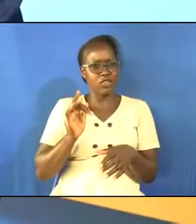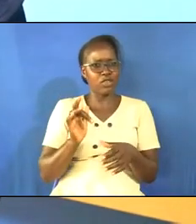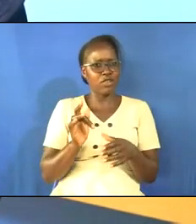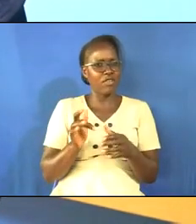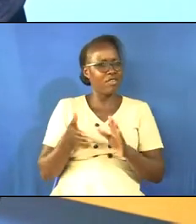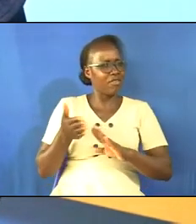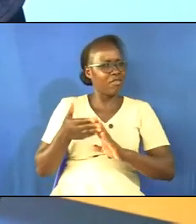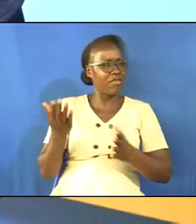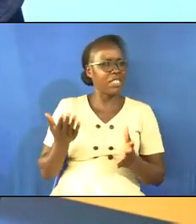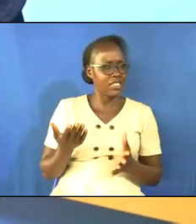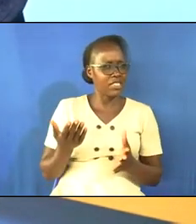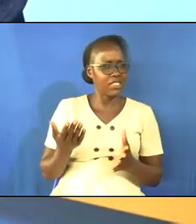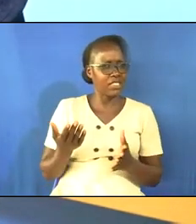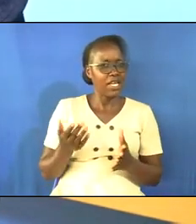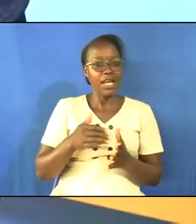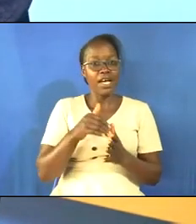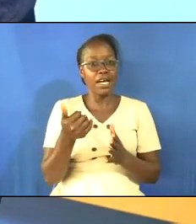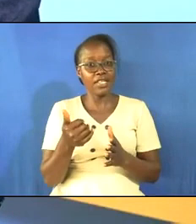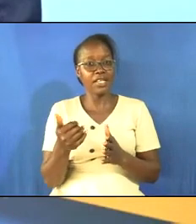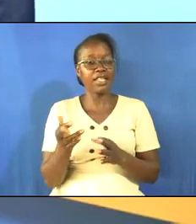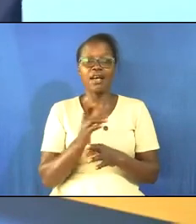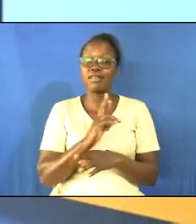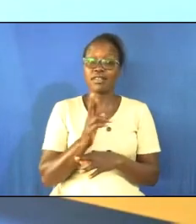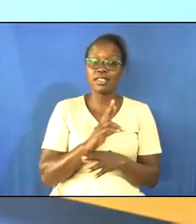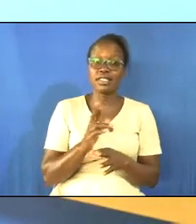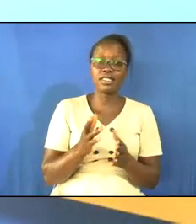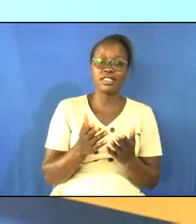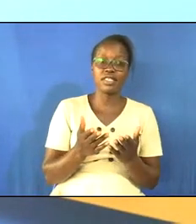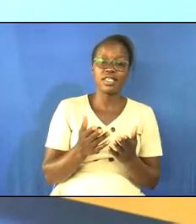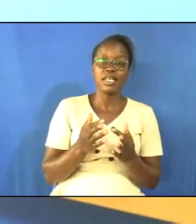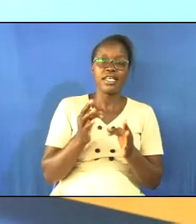infections. The other risk would be immunosuppression,